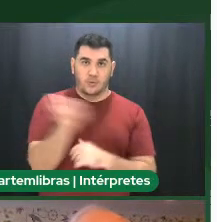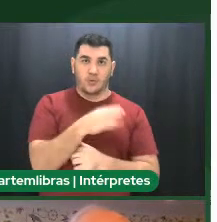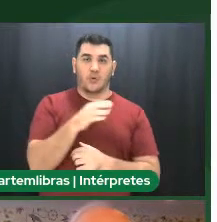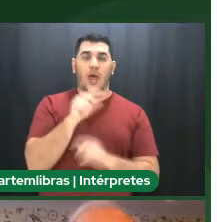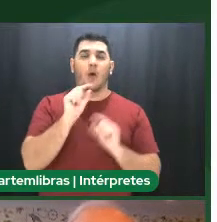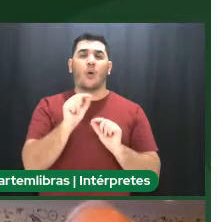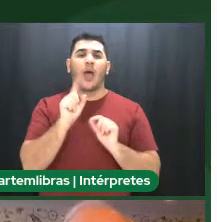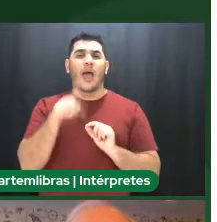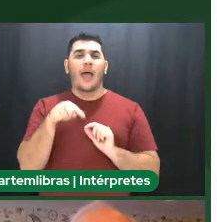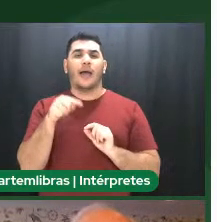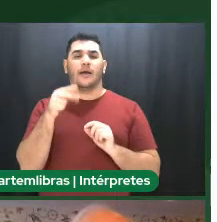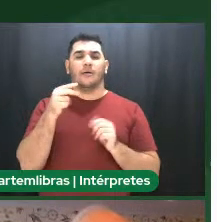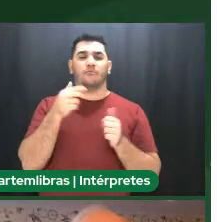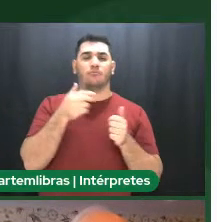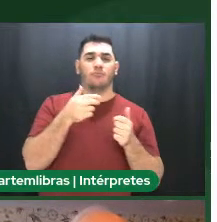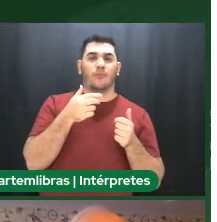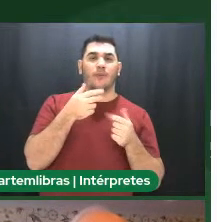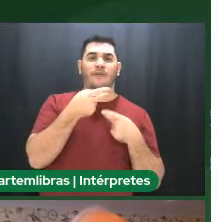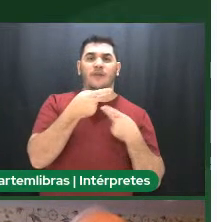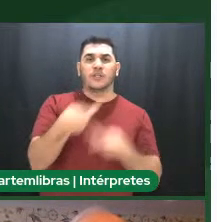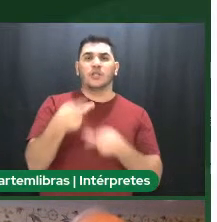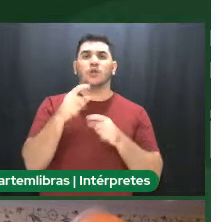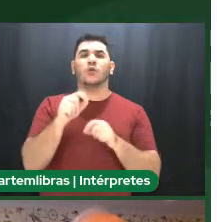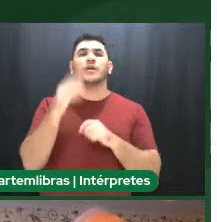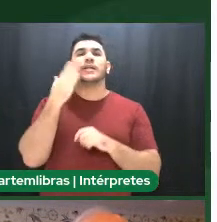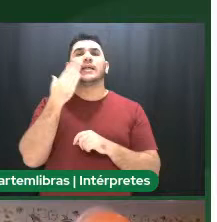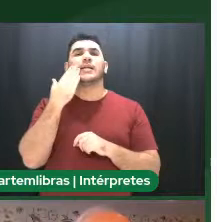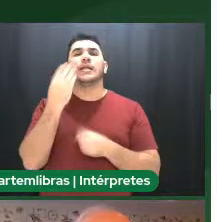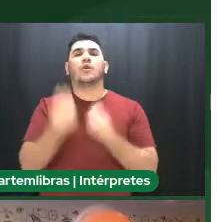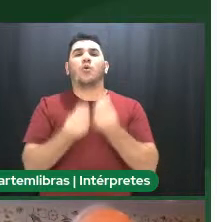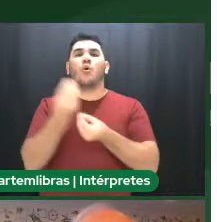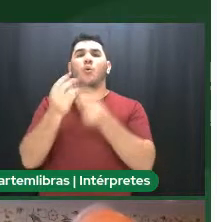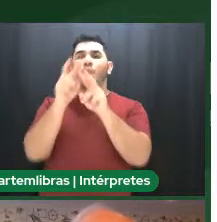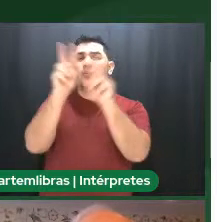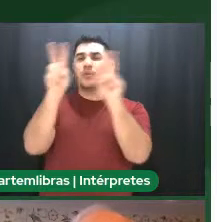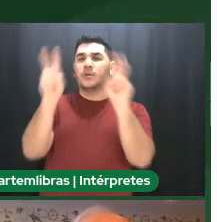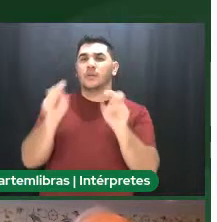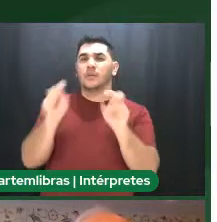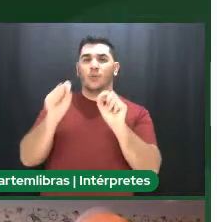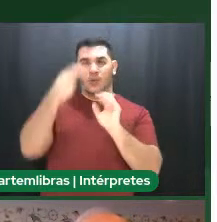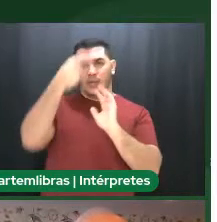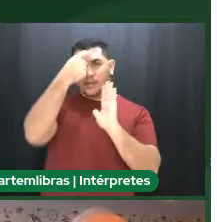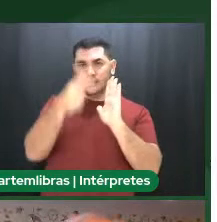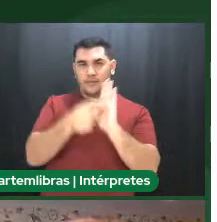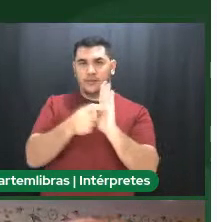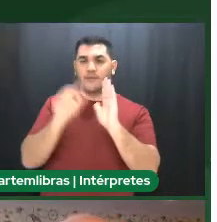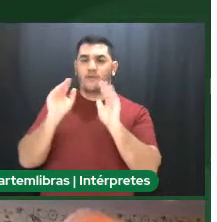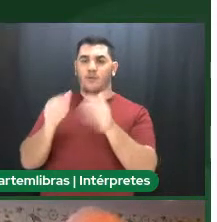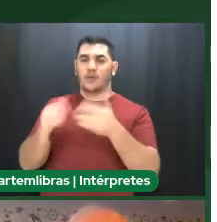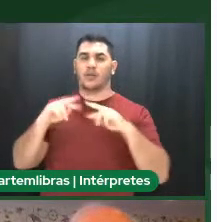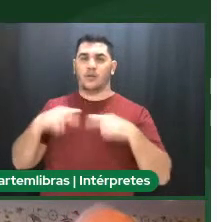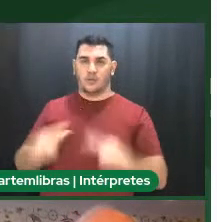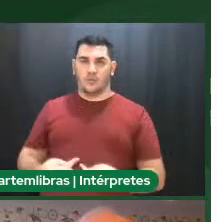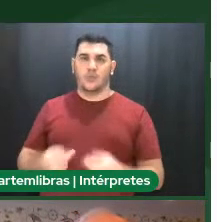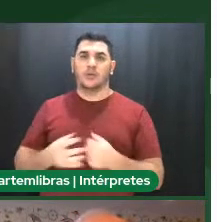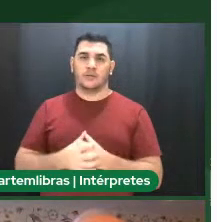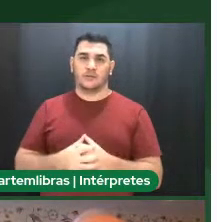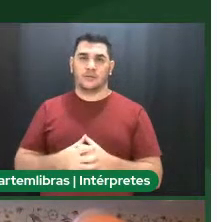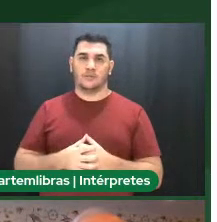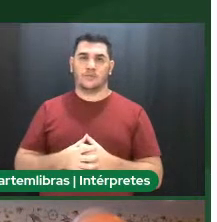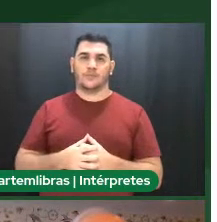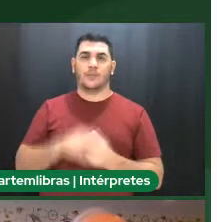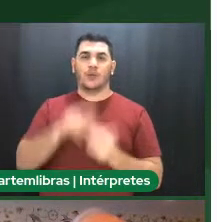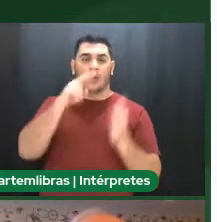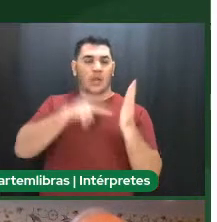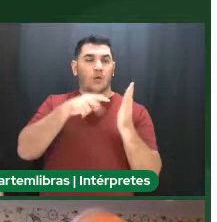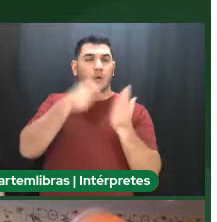And I think that's true. I know that my position is still a minority one, but many people are coming to join